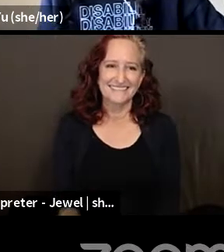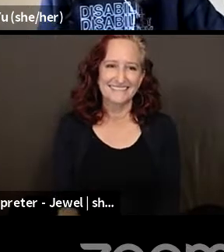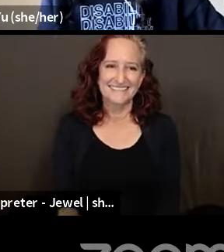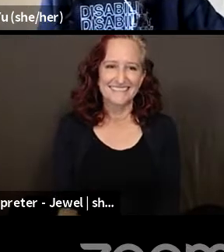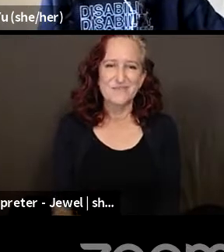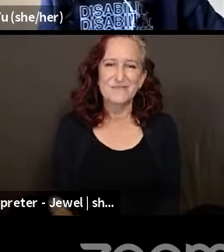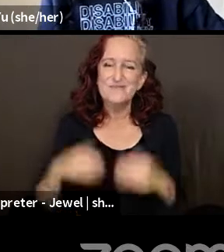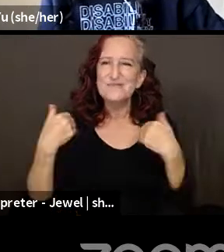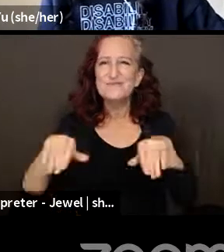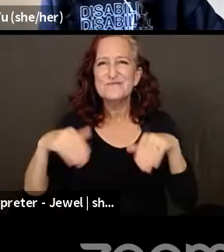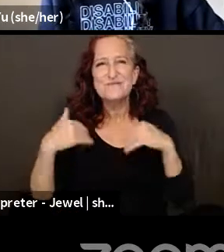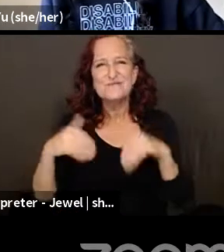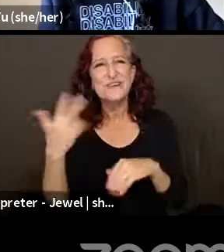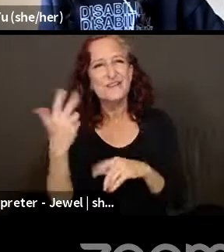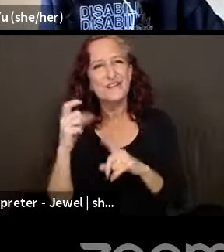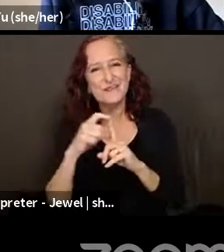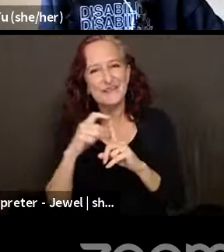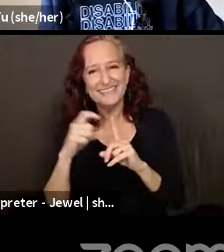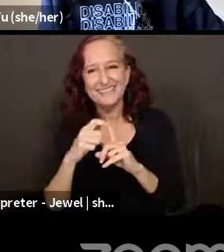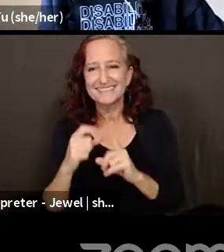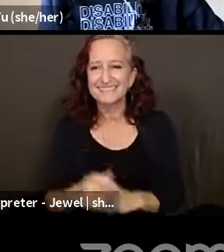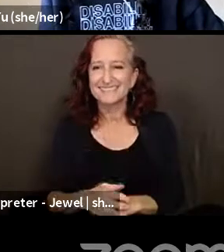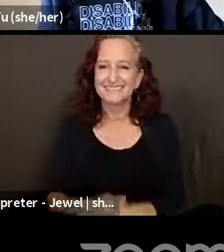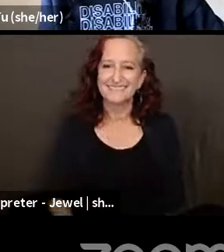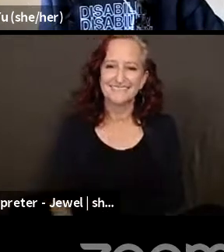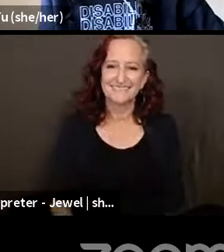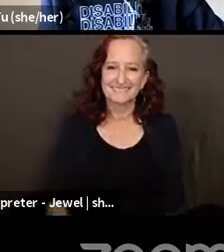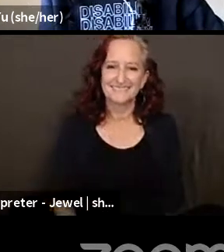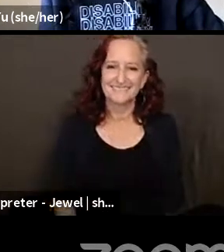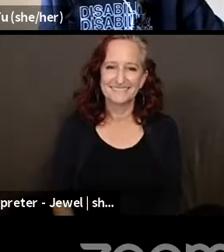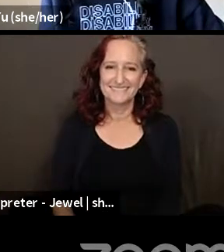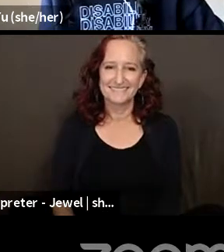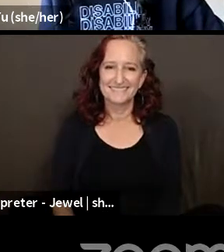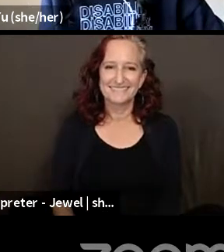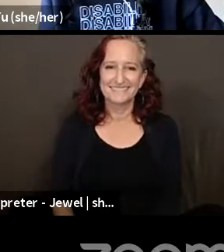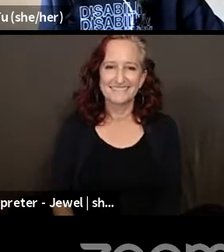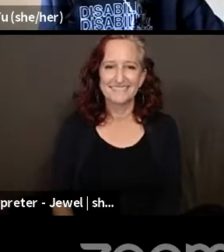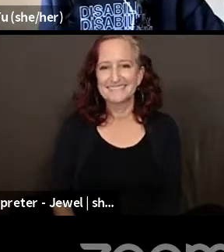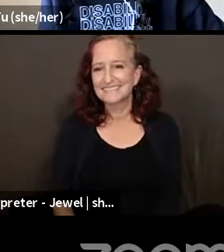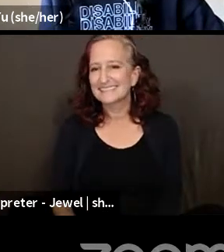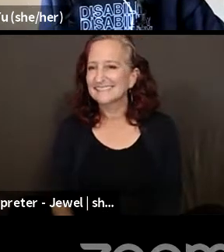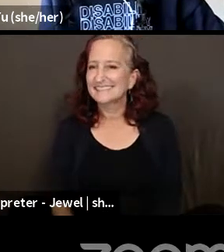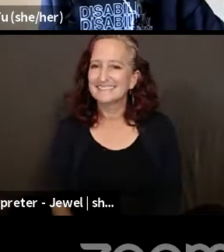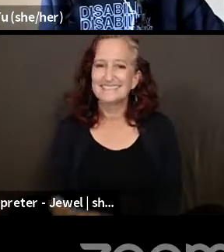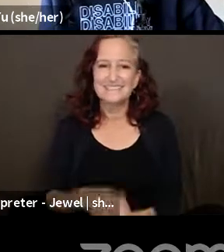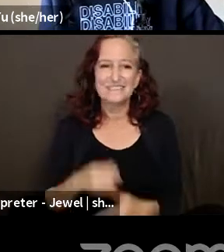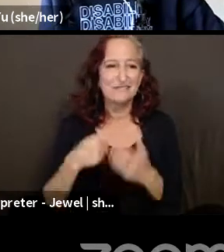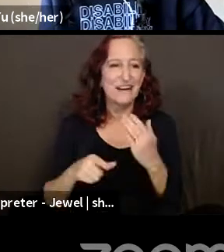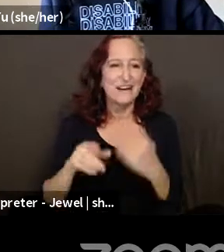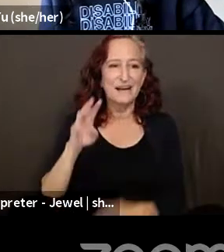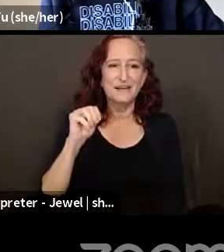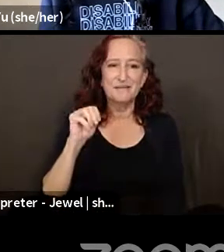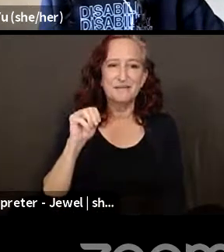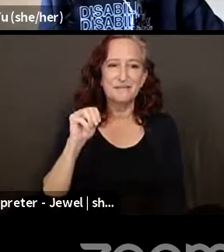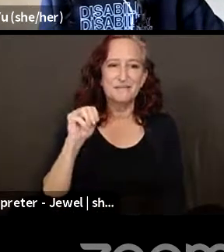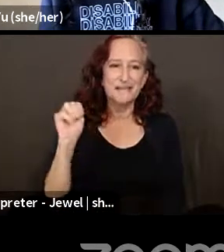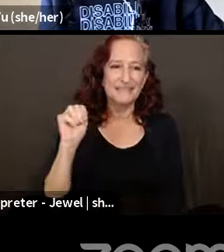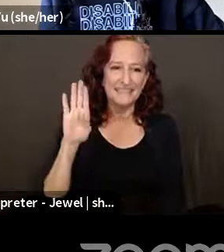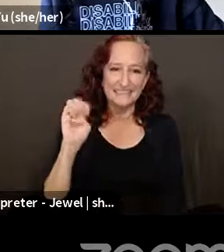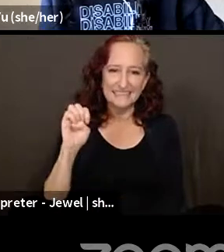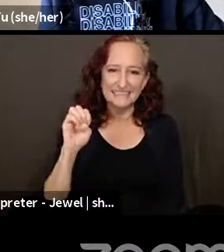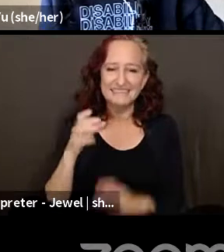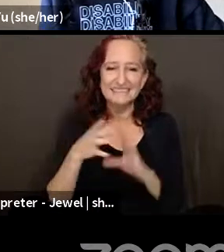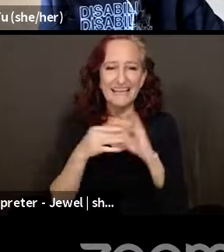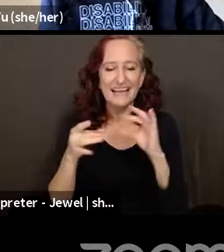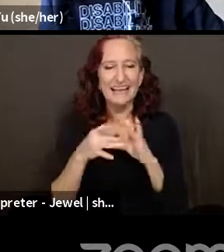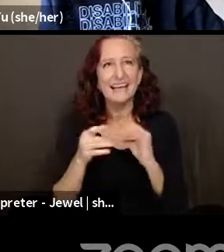oh wow, yeah, you know, plus one, you know, like what Melinda was saying earlier. I think of